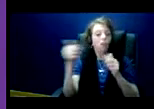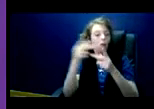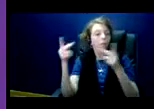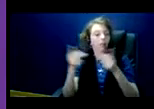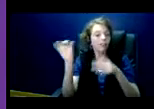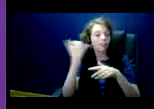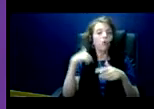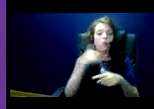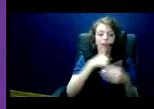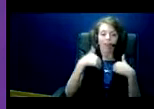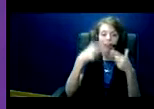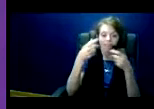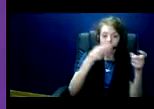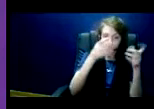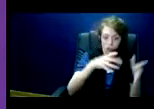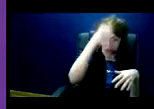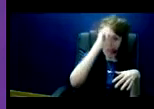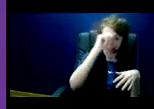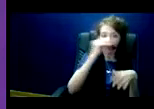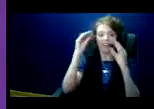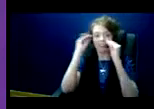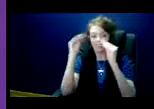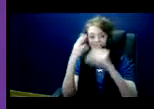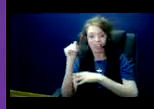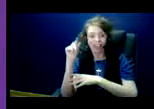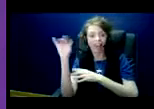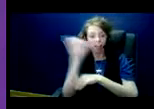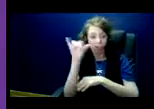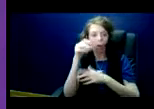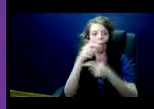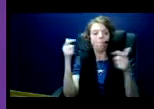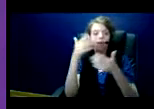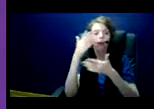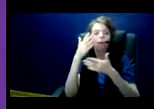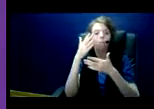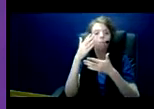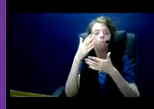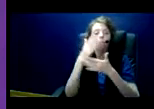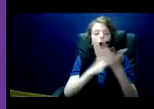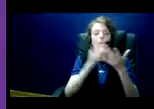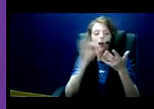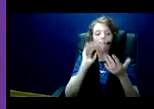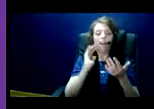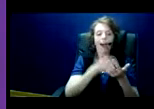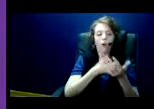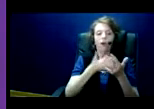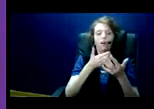our administrator hats, but also wearing our teaching hats, which is, I think, a big part of our knowledge that we're bringing here today.